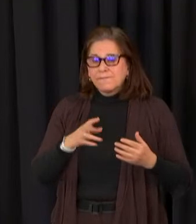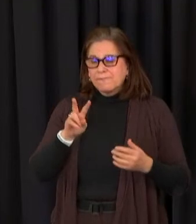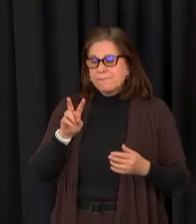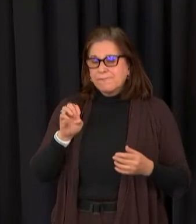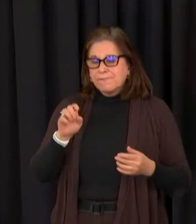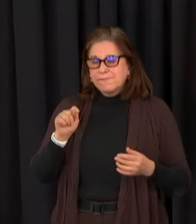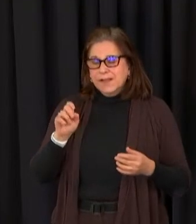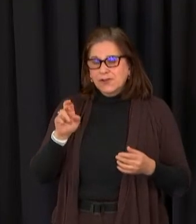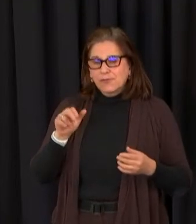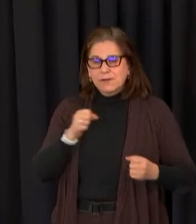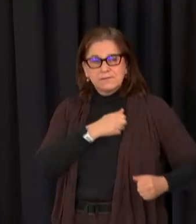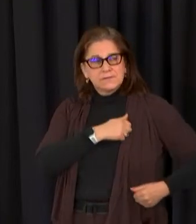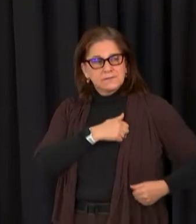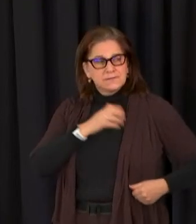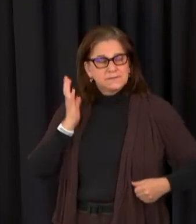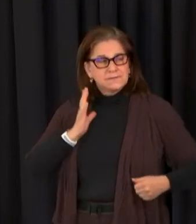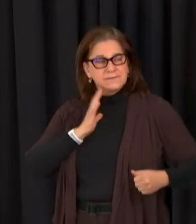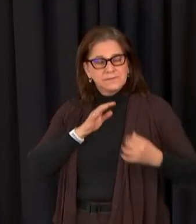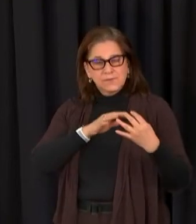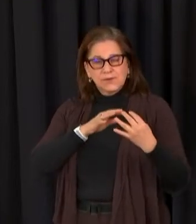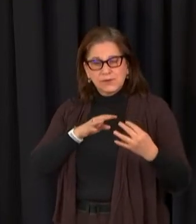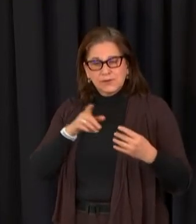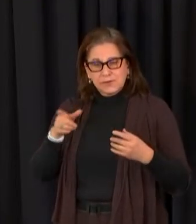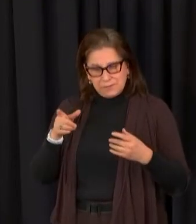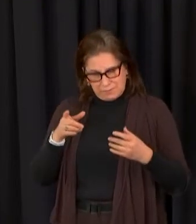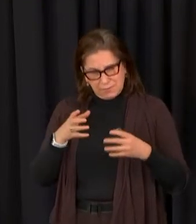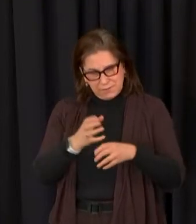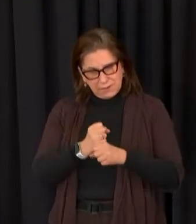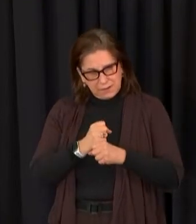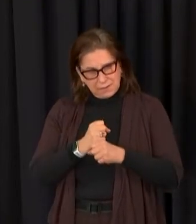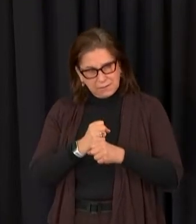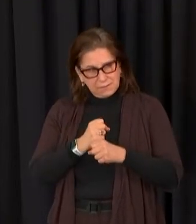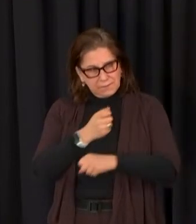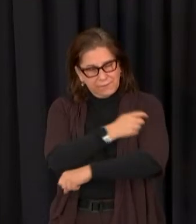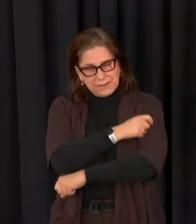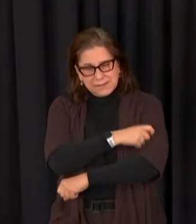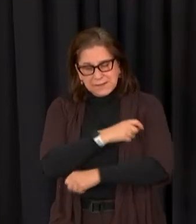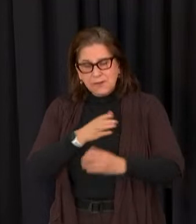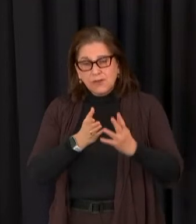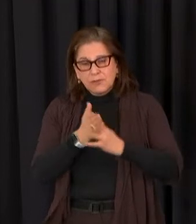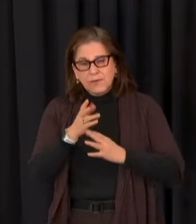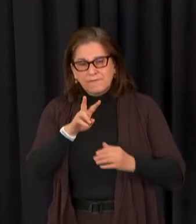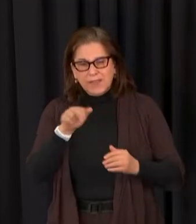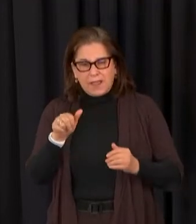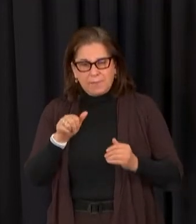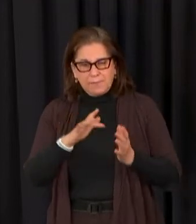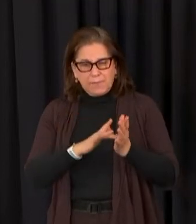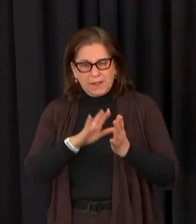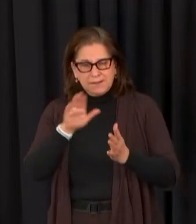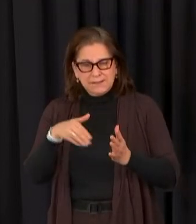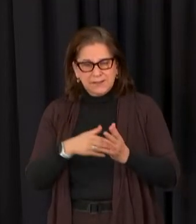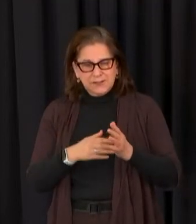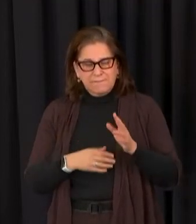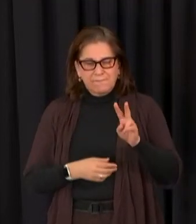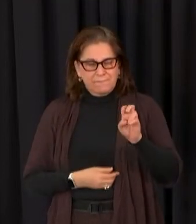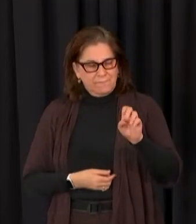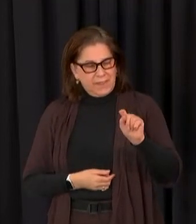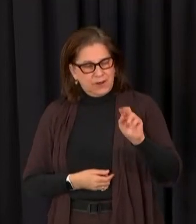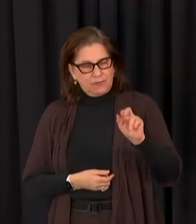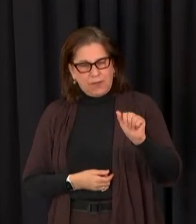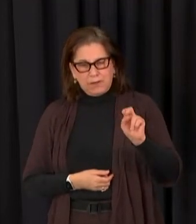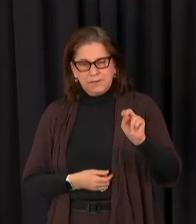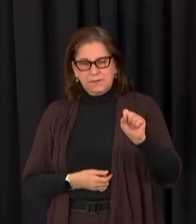know that they may also get vaccinated through the VA Medical Center, and you can find out more by going